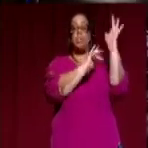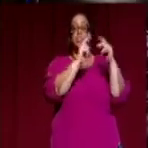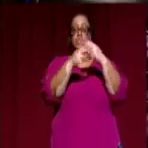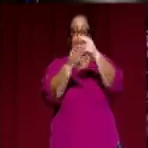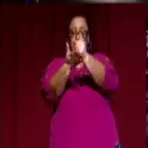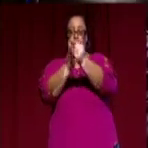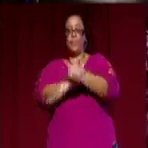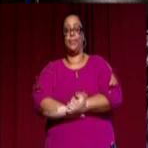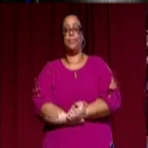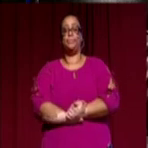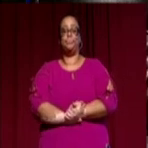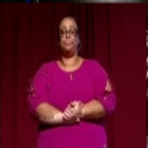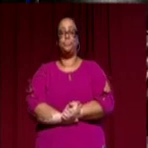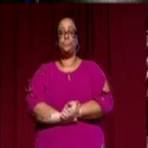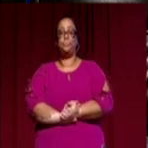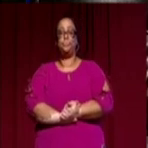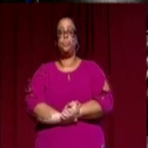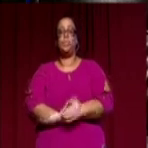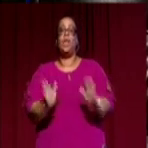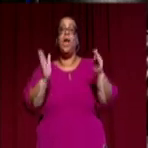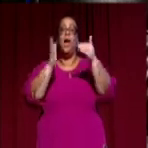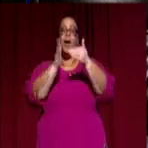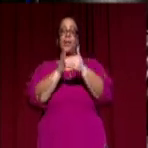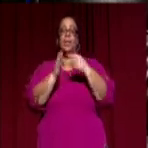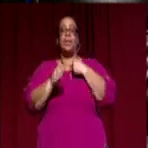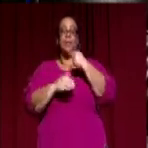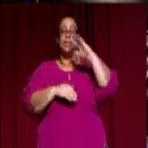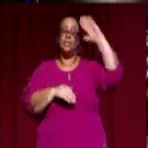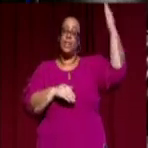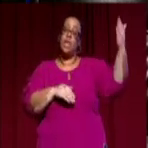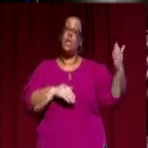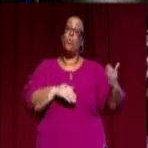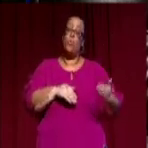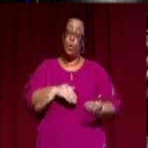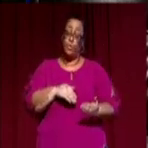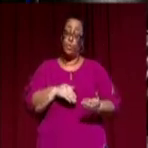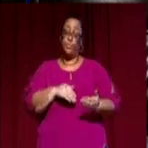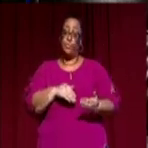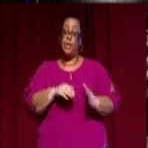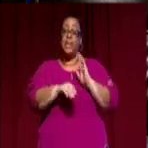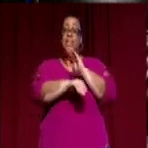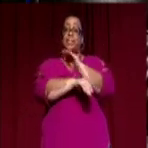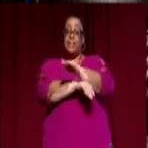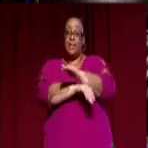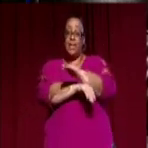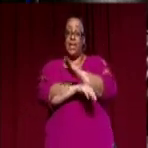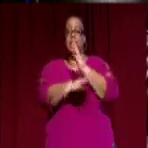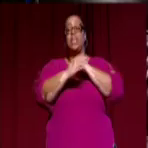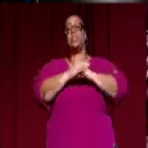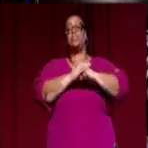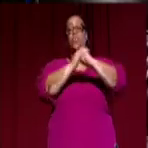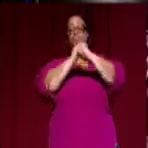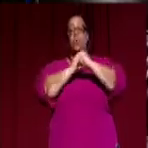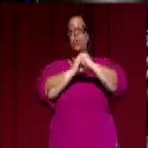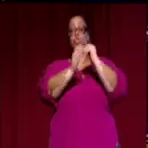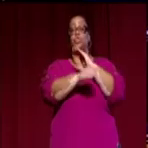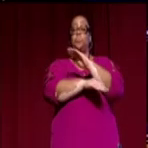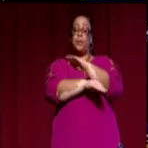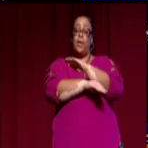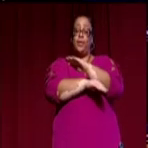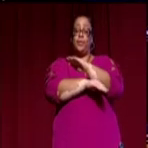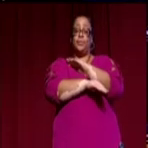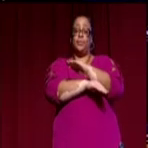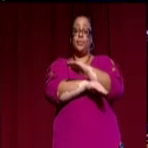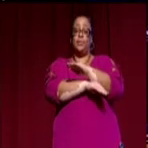name, amen. Well, again, I say welcome to Crisis in Faith, and tonight is worship night.